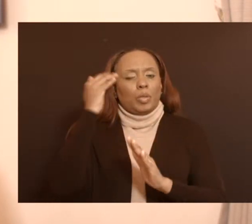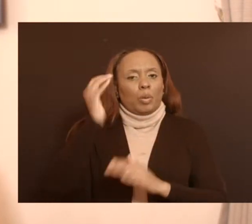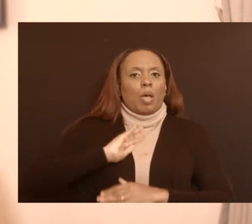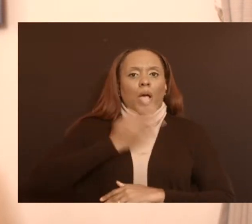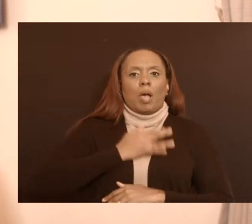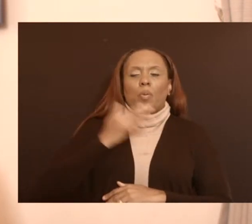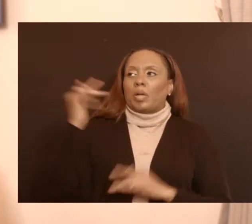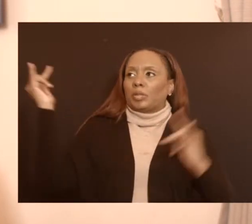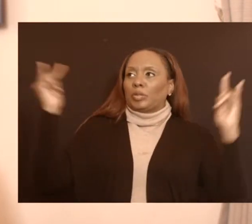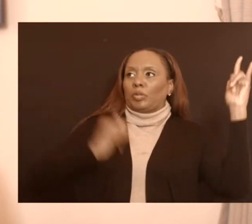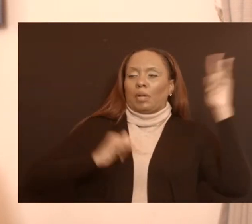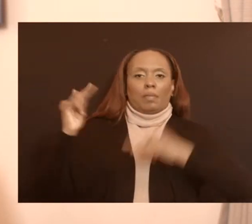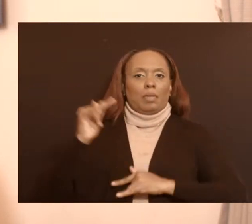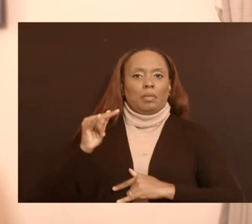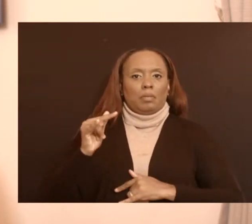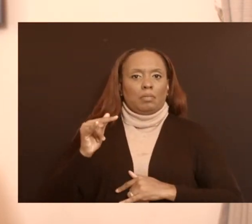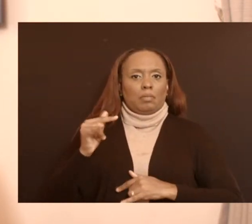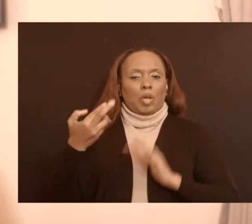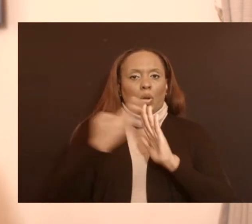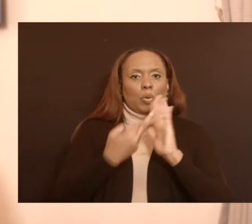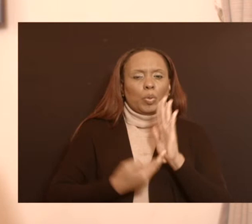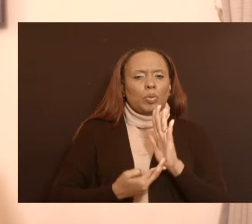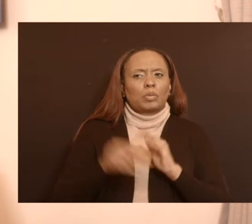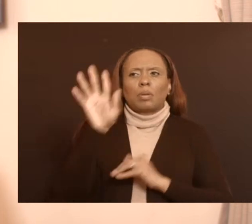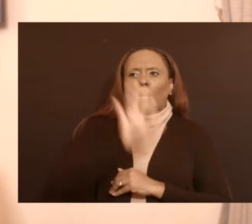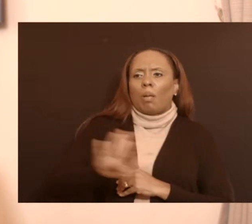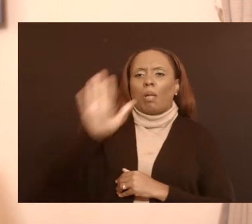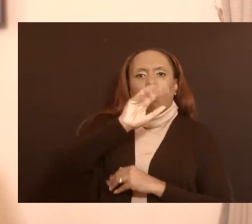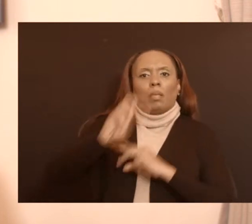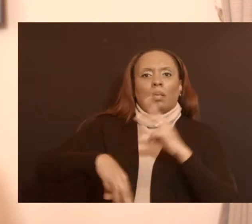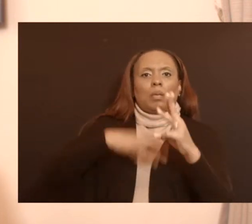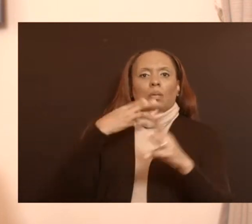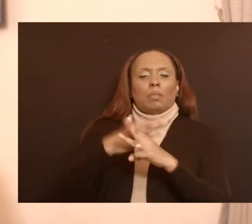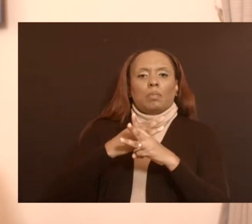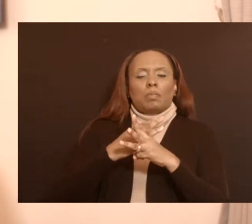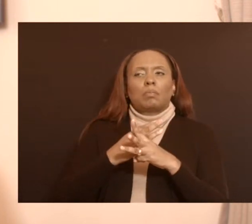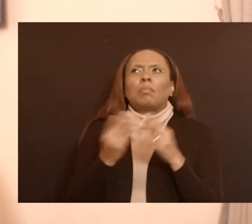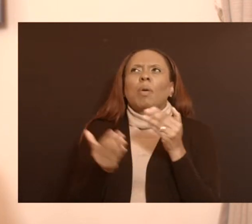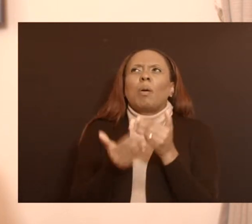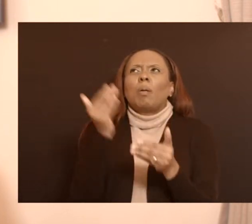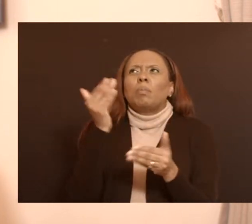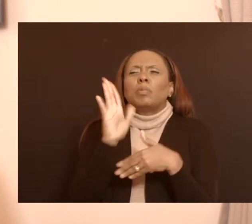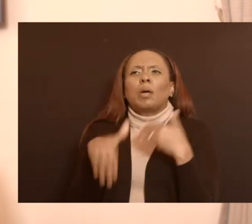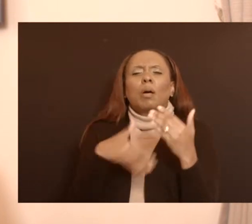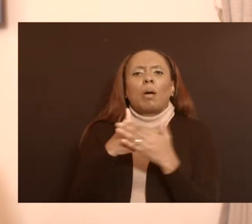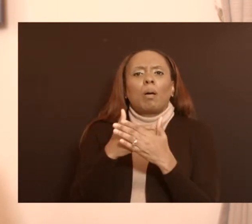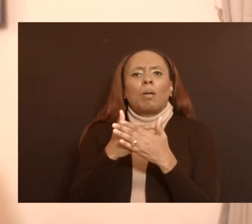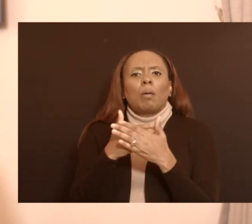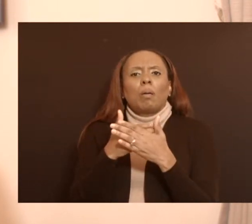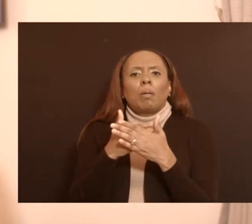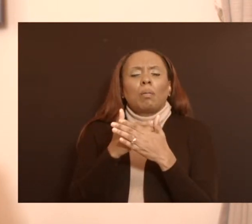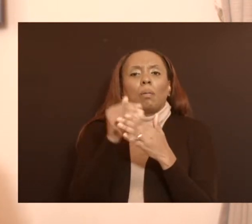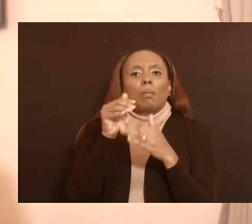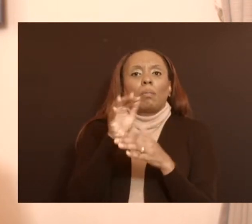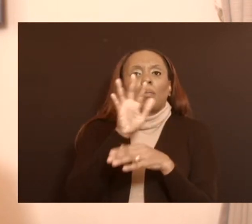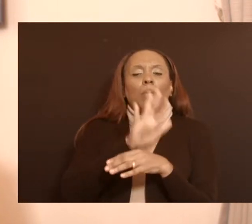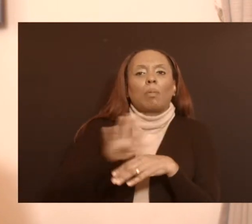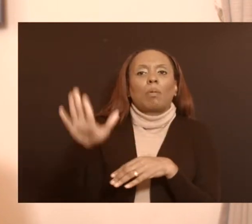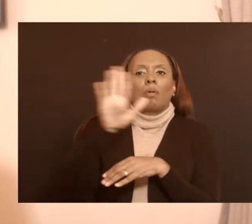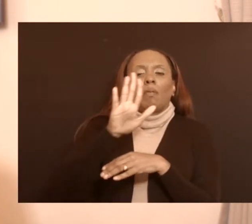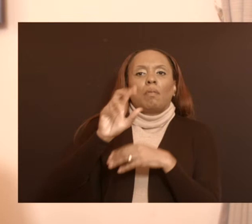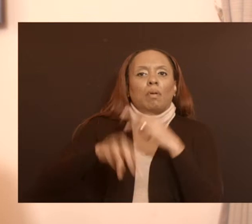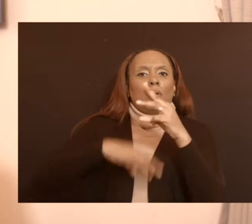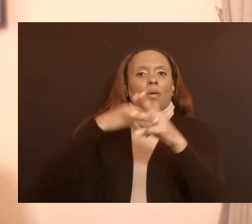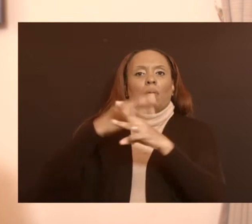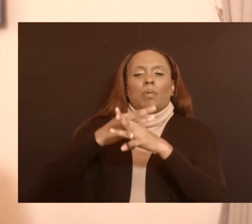in the what is going on across the world, almost every country right now travel protocols mirrors that of